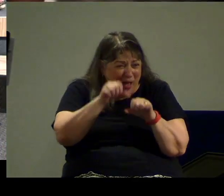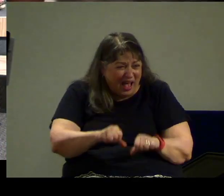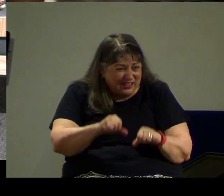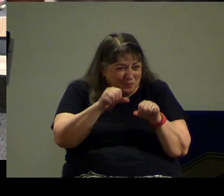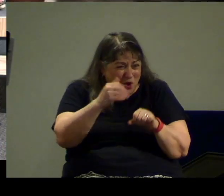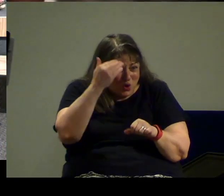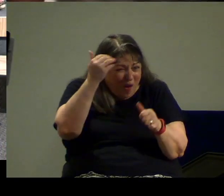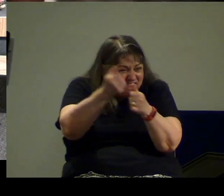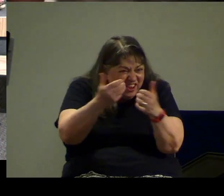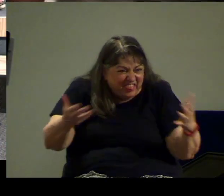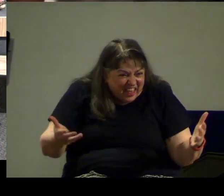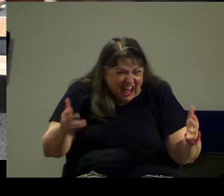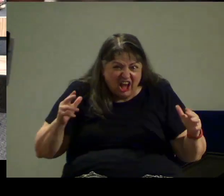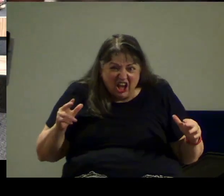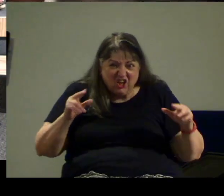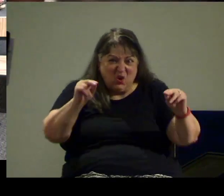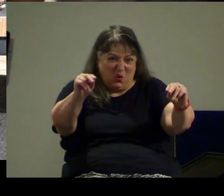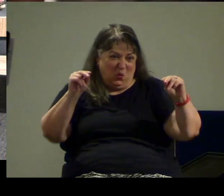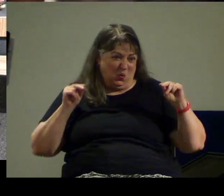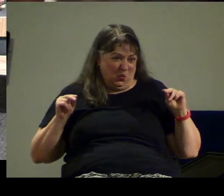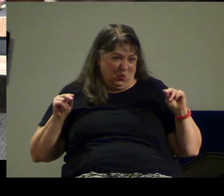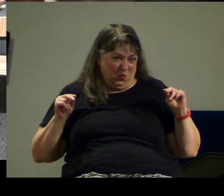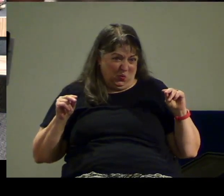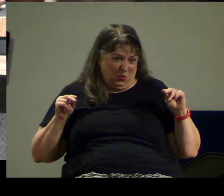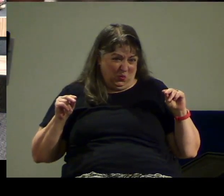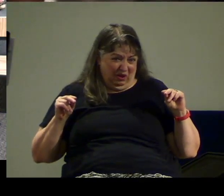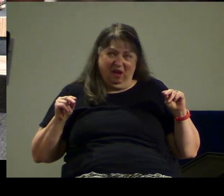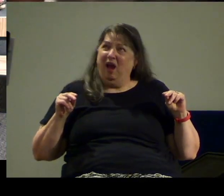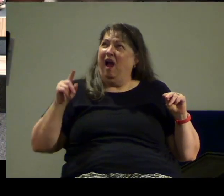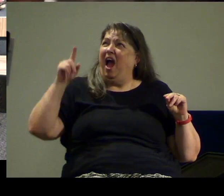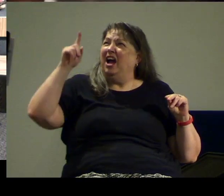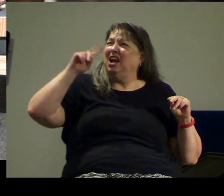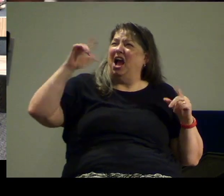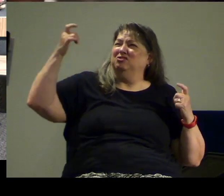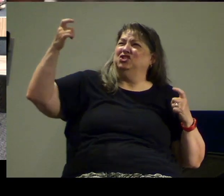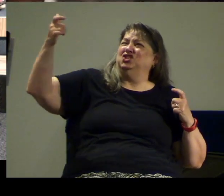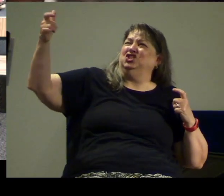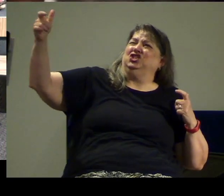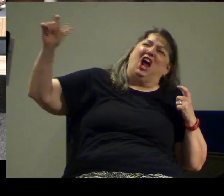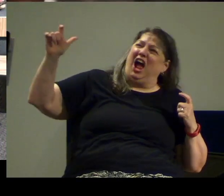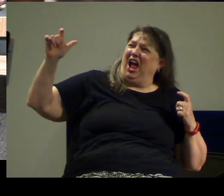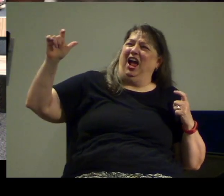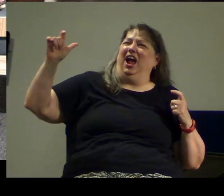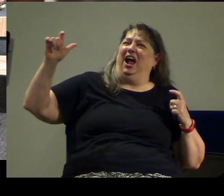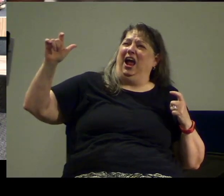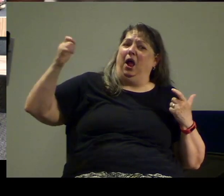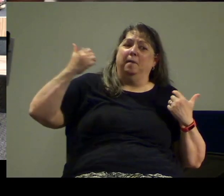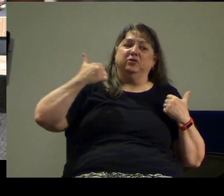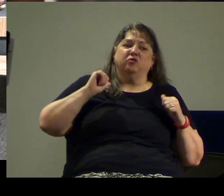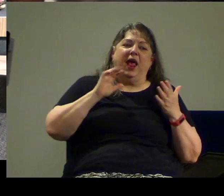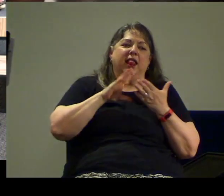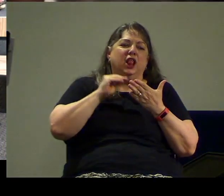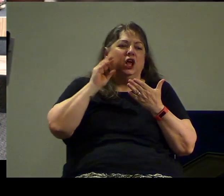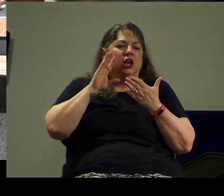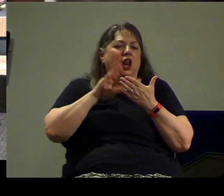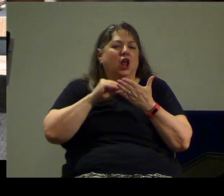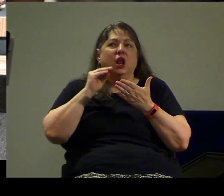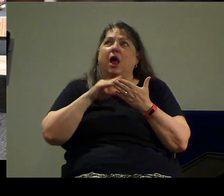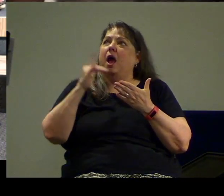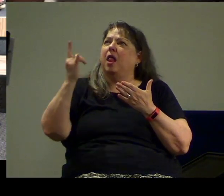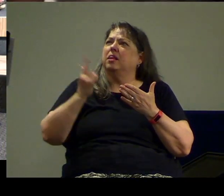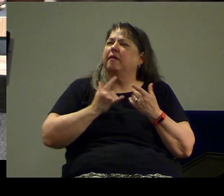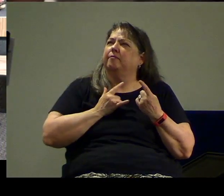whatever. You cannot comprehend the full scope of God. But what we do understand of God is he loves me.